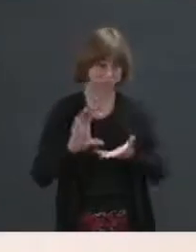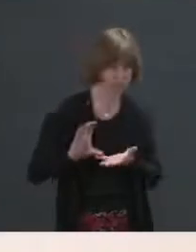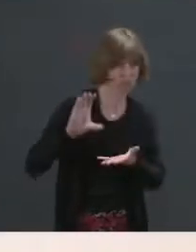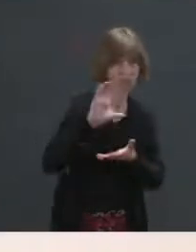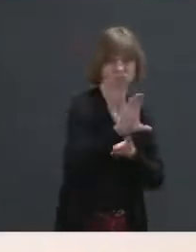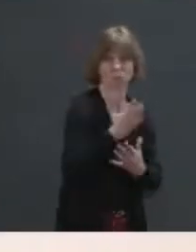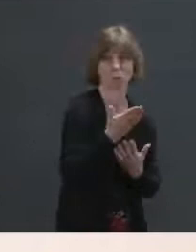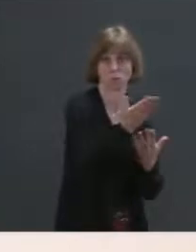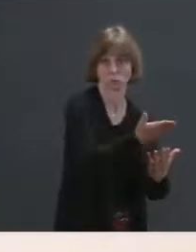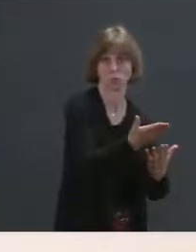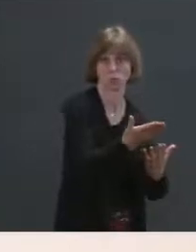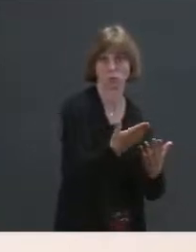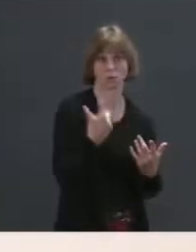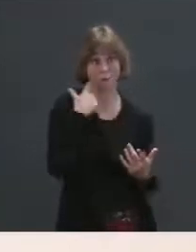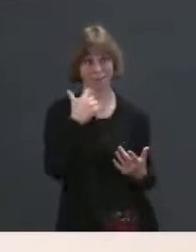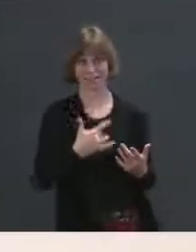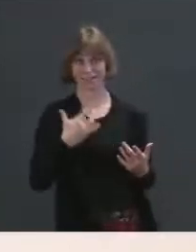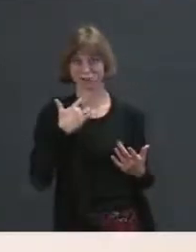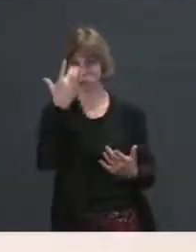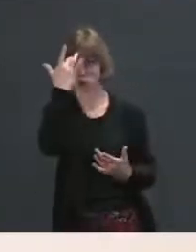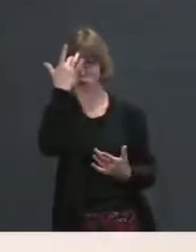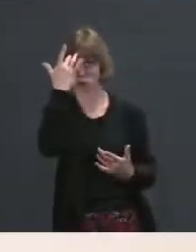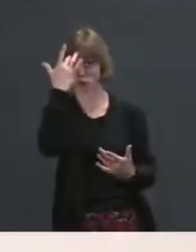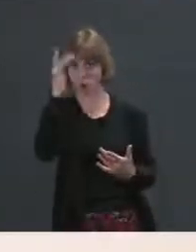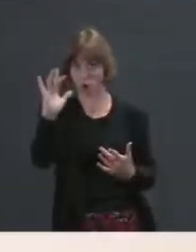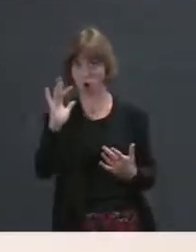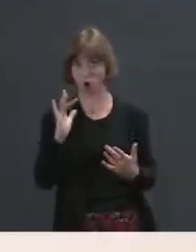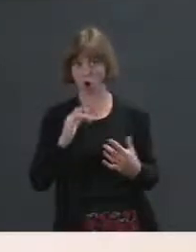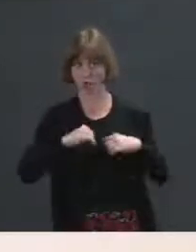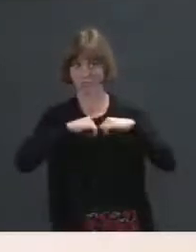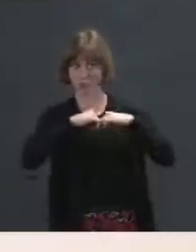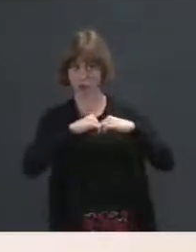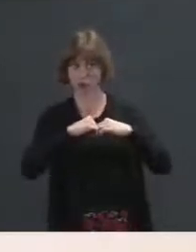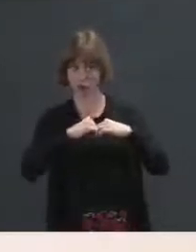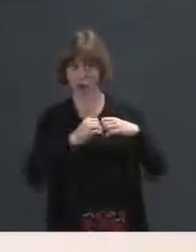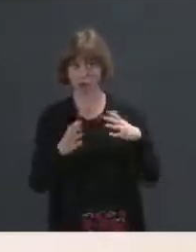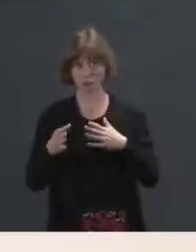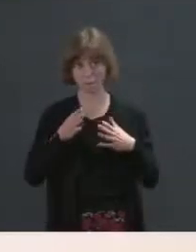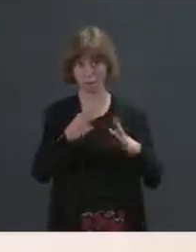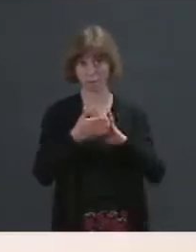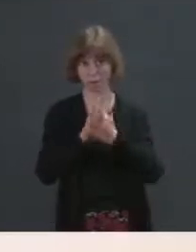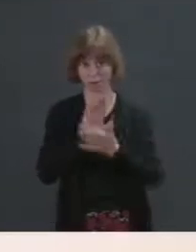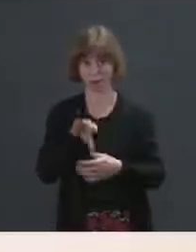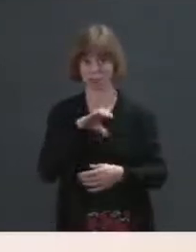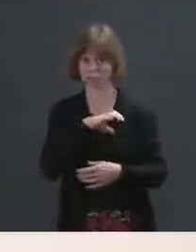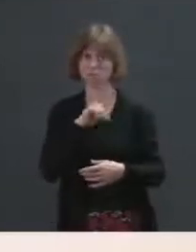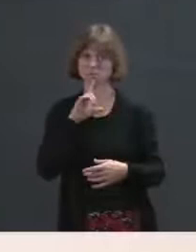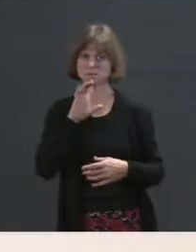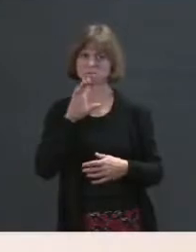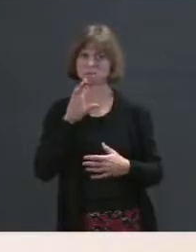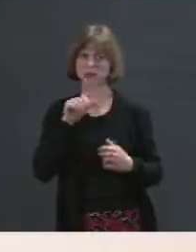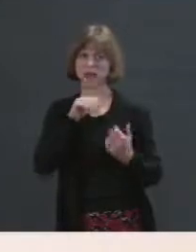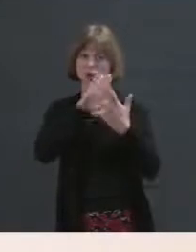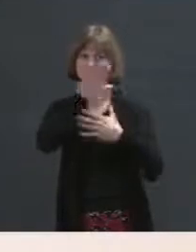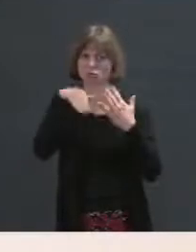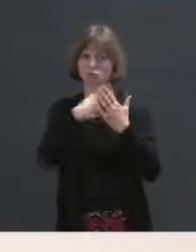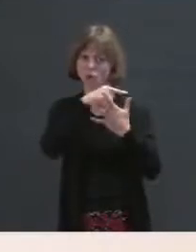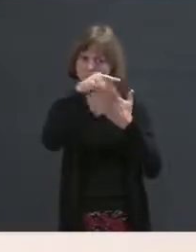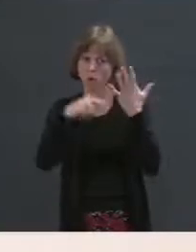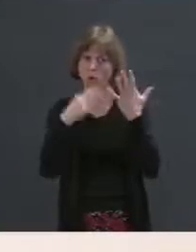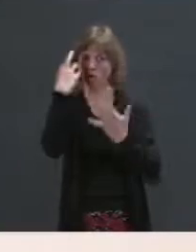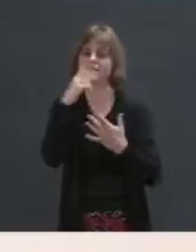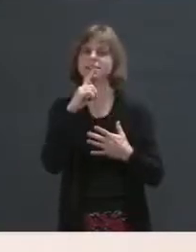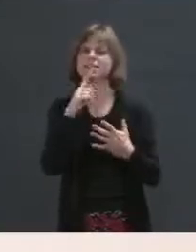security, a pathway to citizenship, and addressing the root causes are all pivotal. But we expect this to be an ongoing conversation about